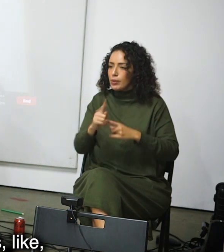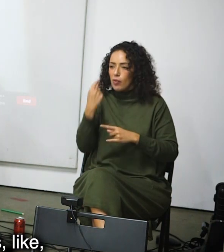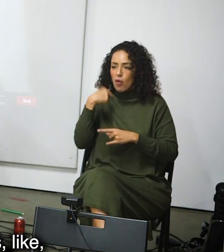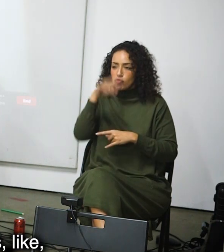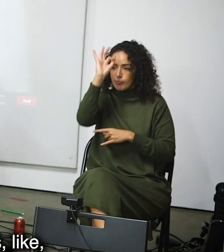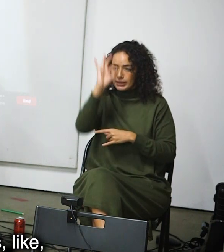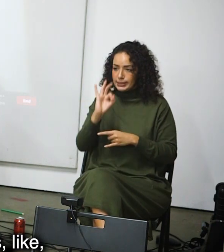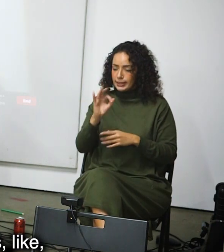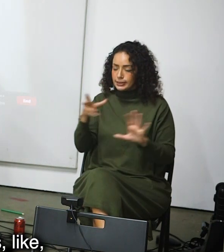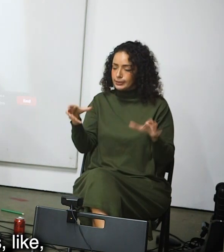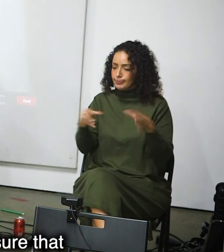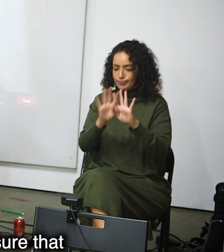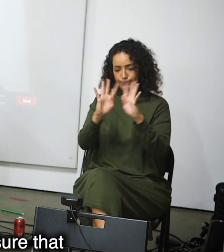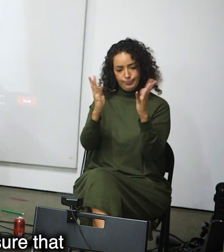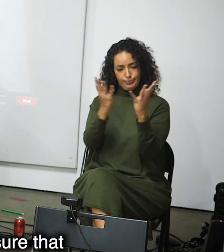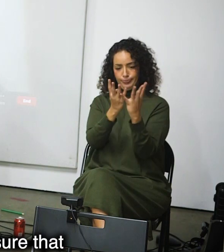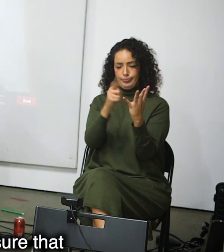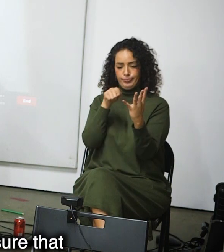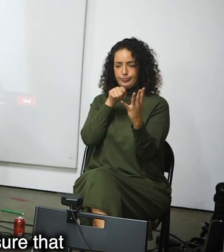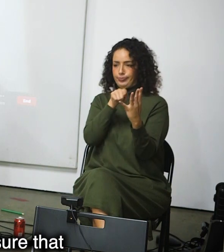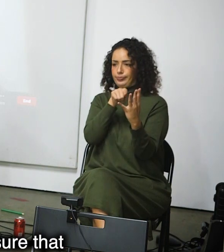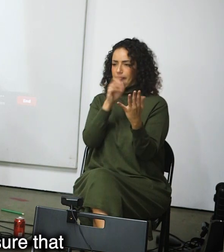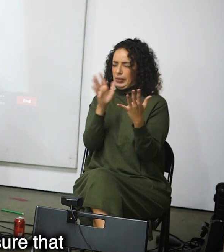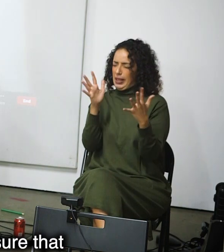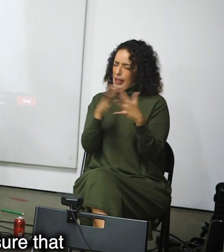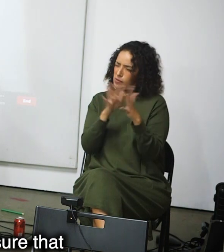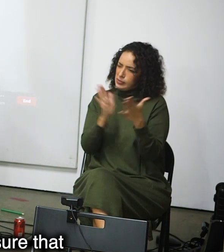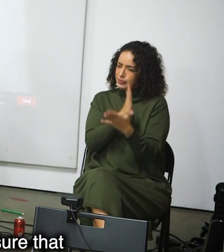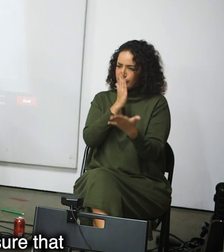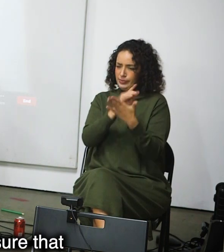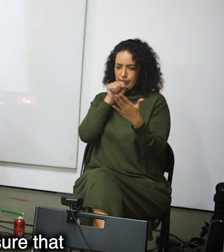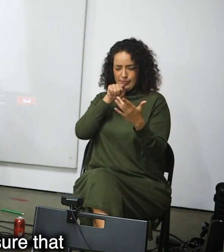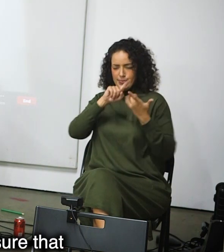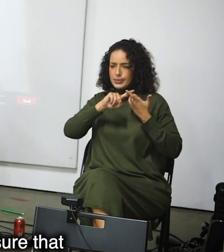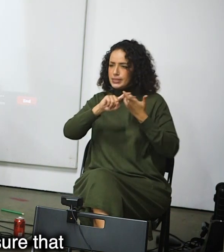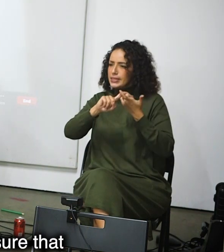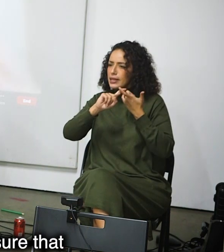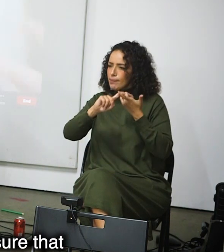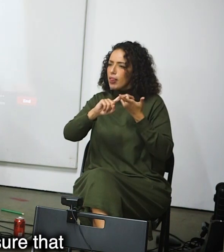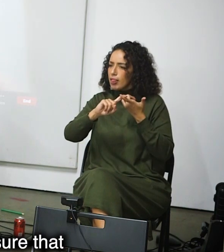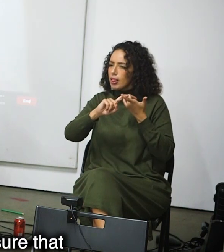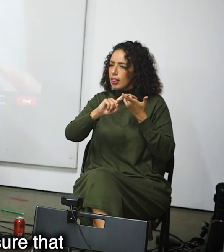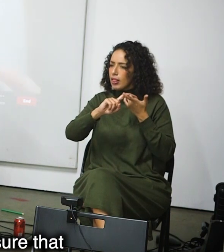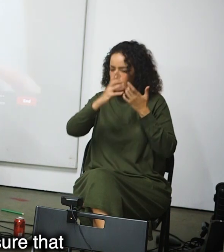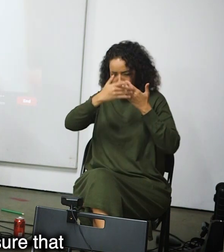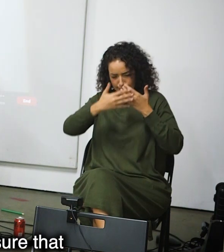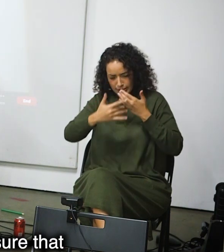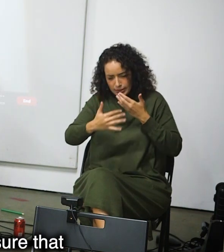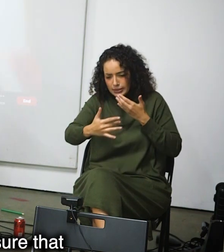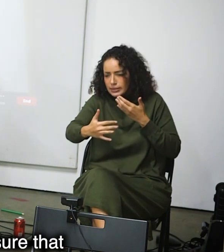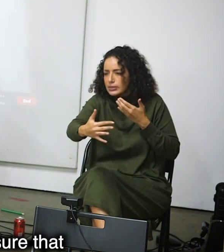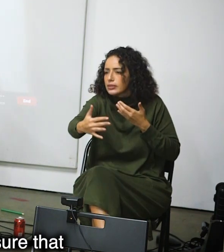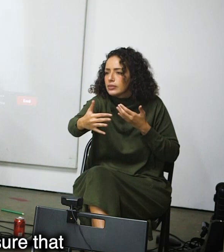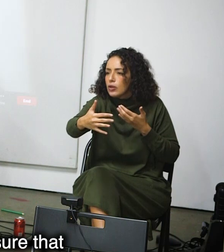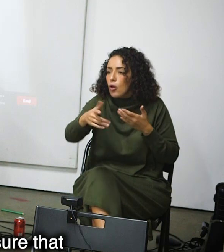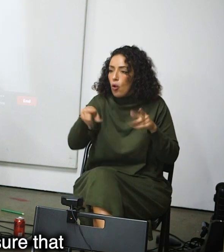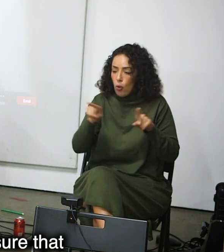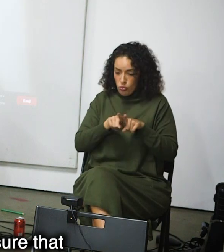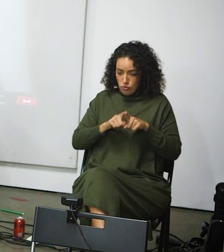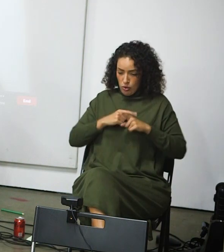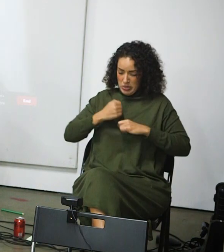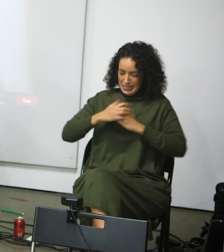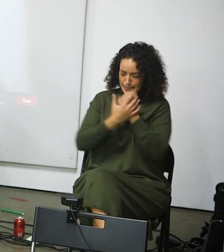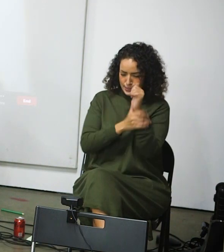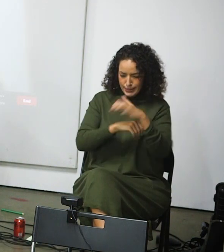a real challenge to think about, how do we make that sustainable? How do we make sure that the system that we build like holds